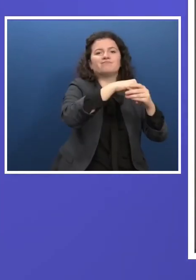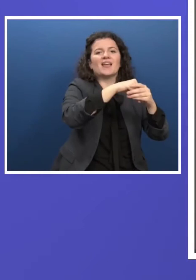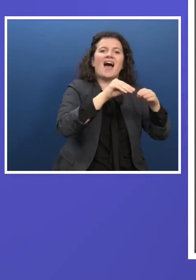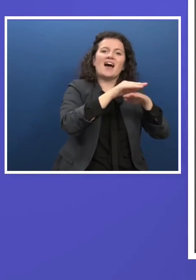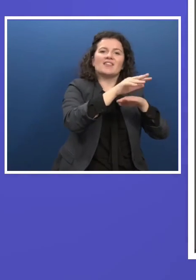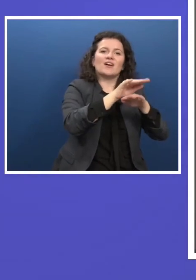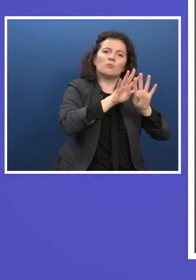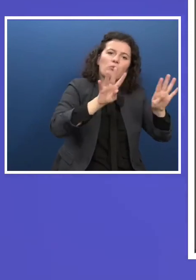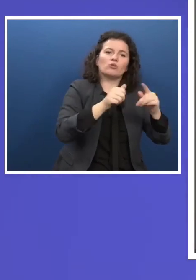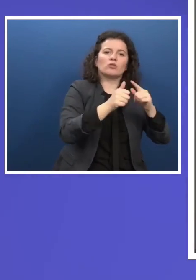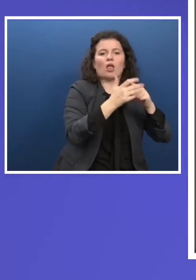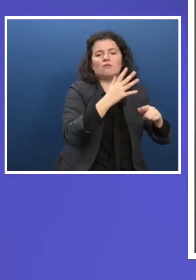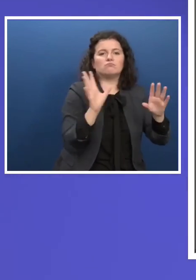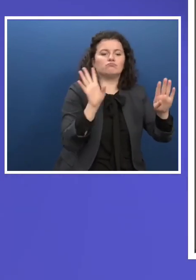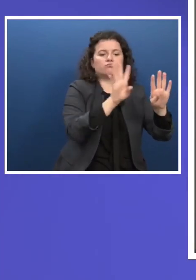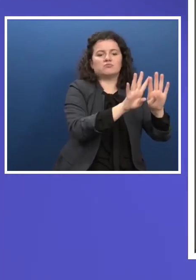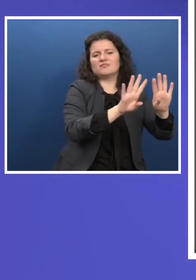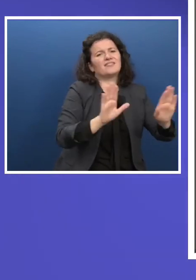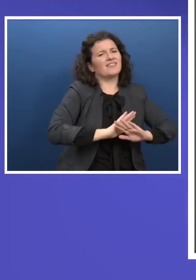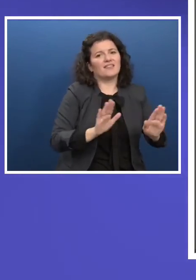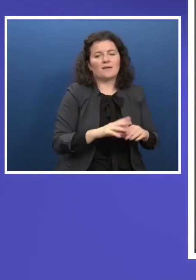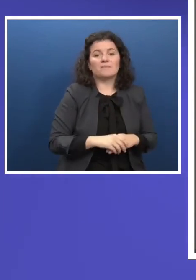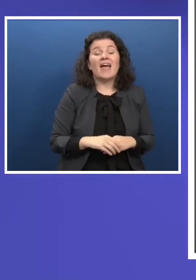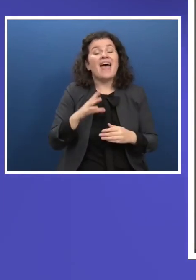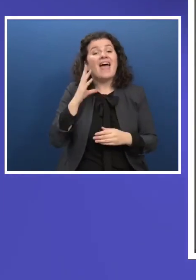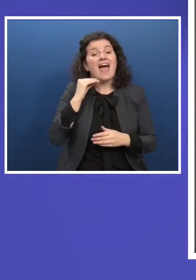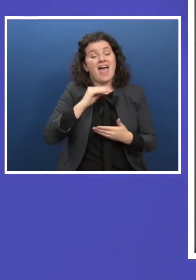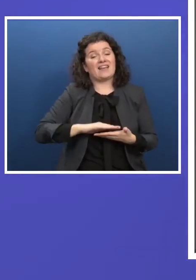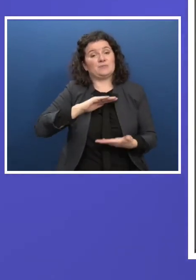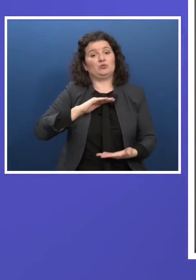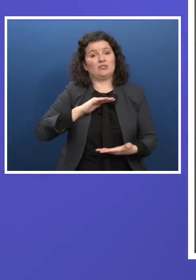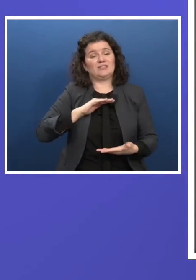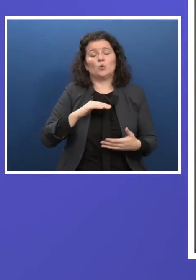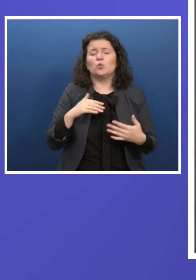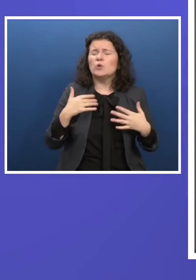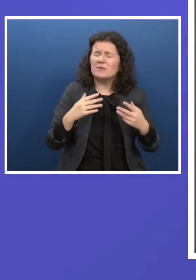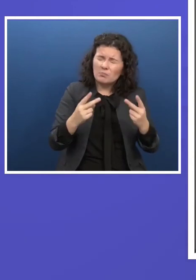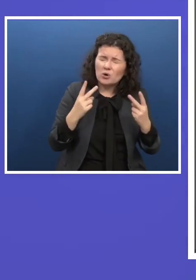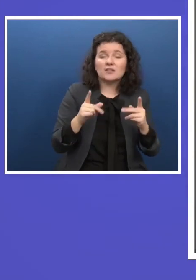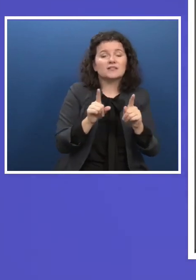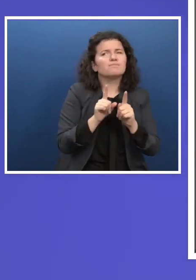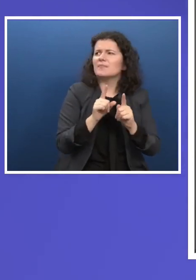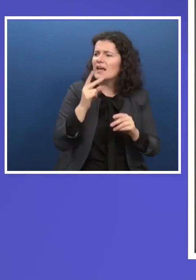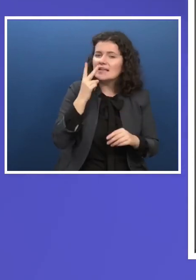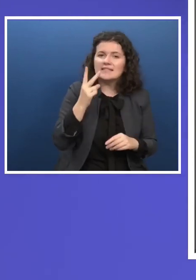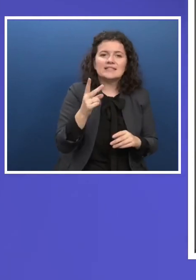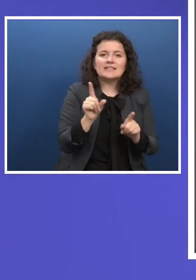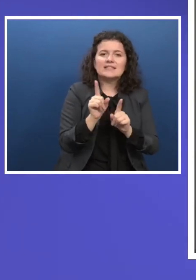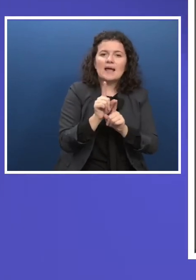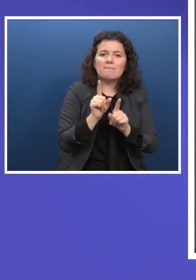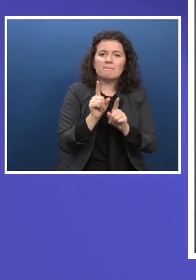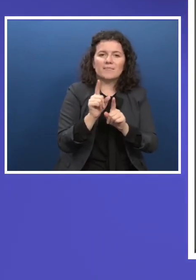on the other hand, experience is so important that we have seen also in our public sector